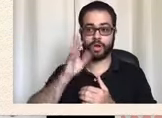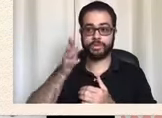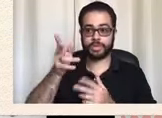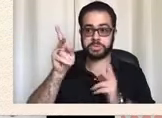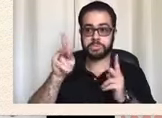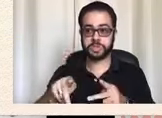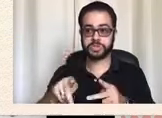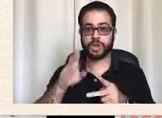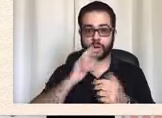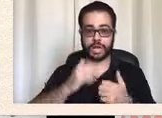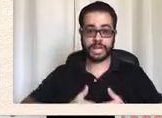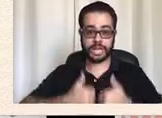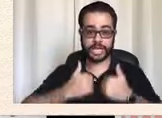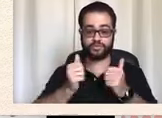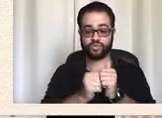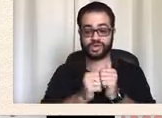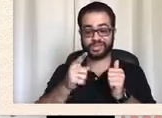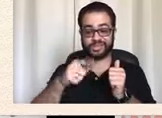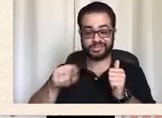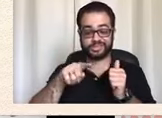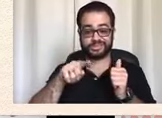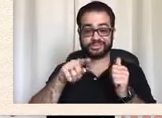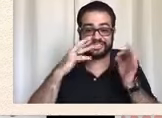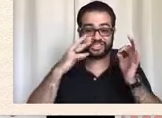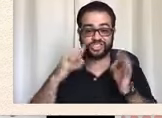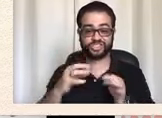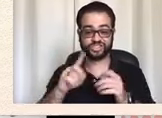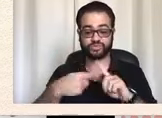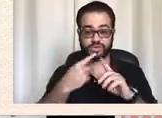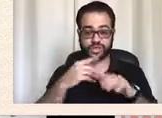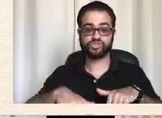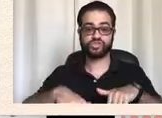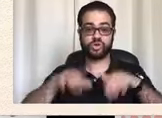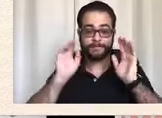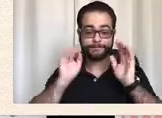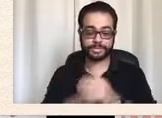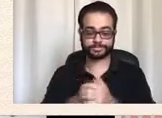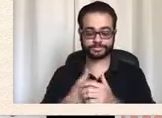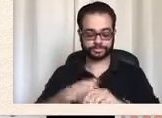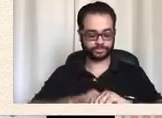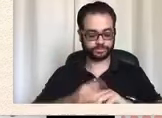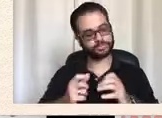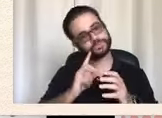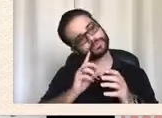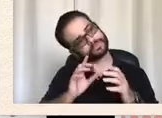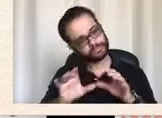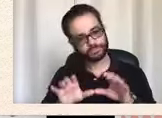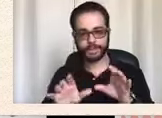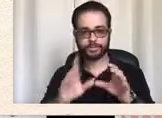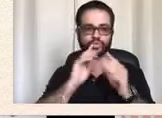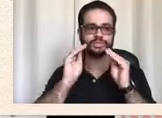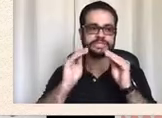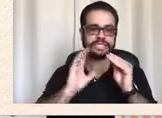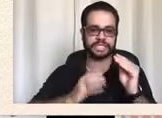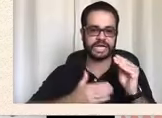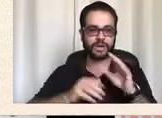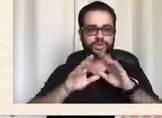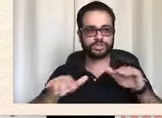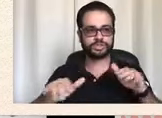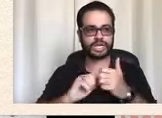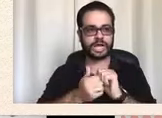with these decisions as they grow up into adulthood. And so we want to be able to know how to teach our kids how to be